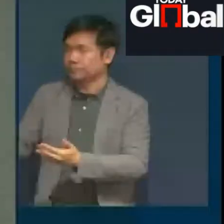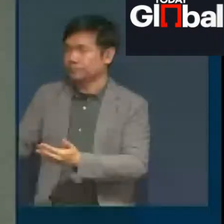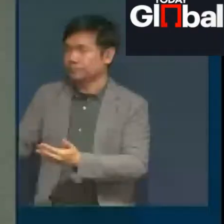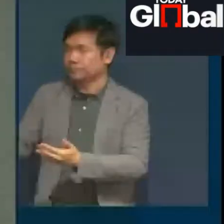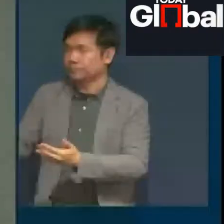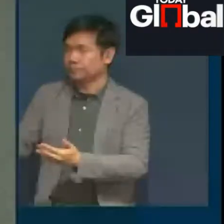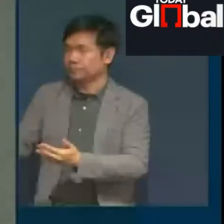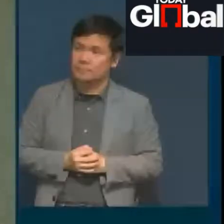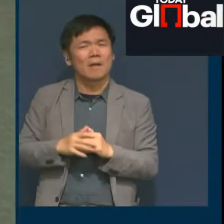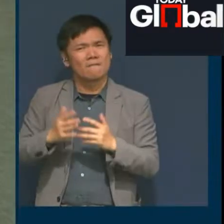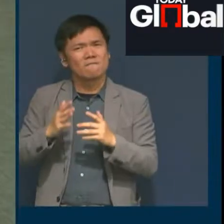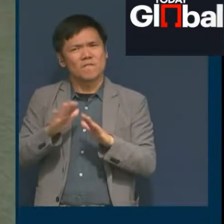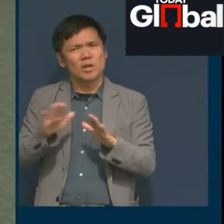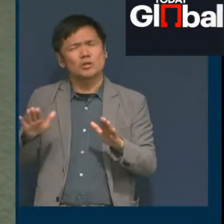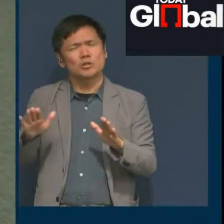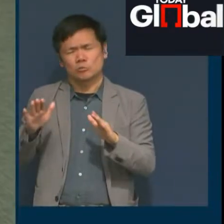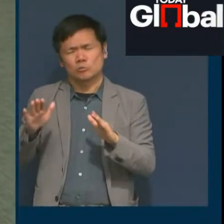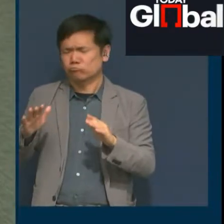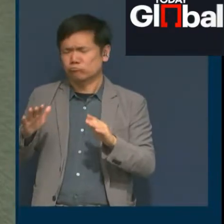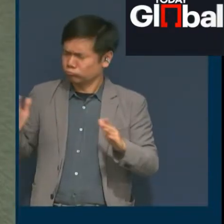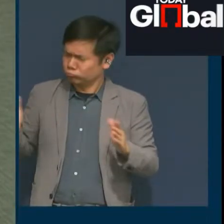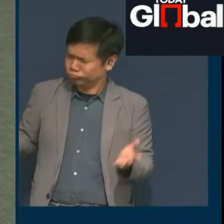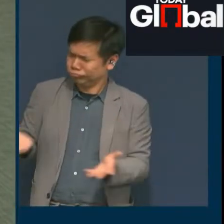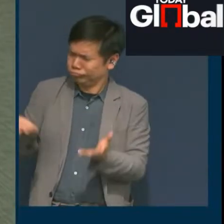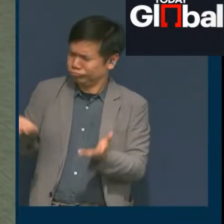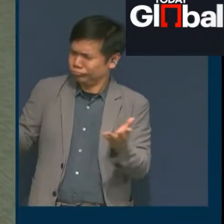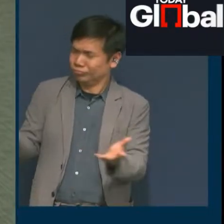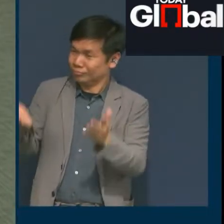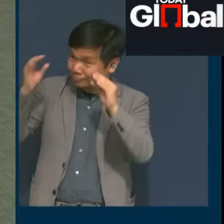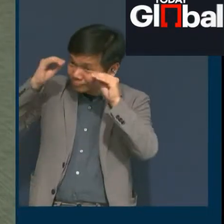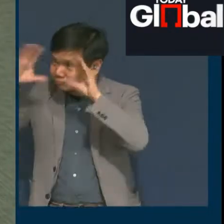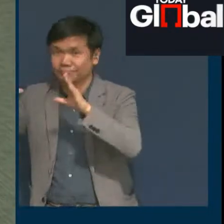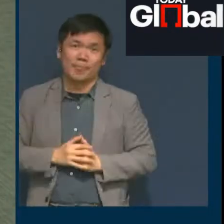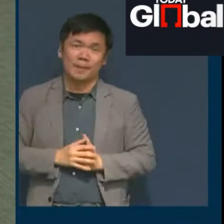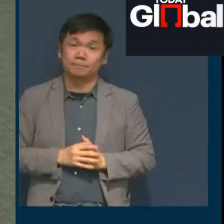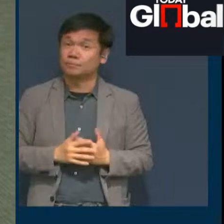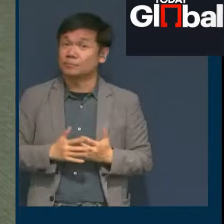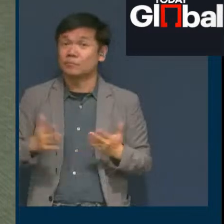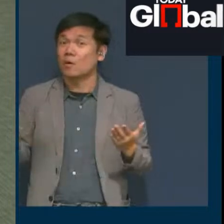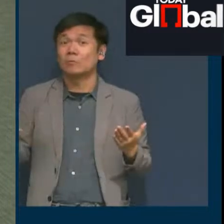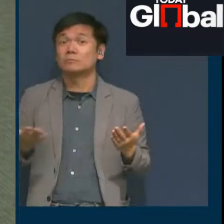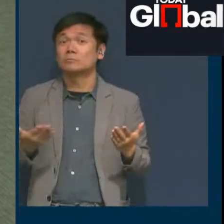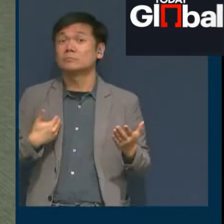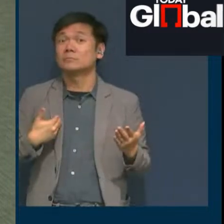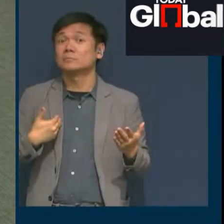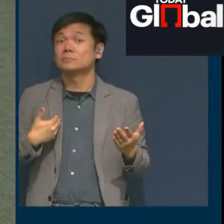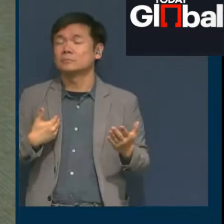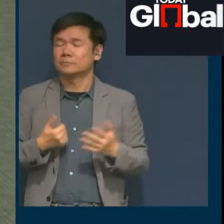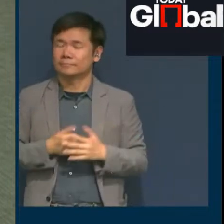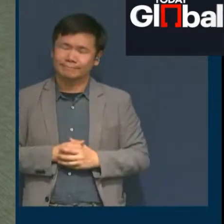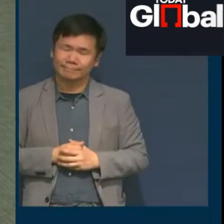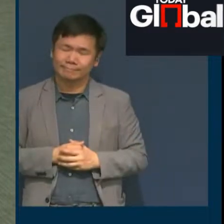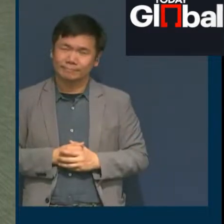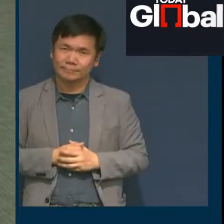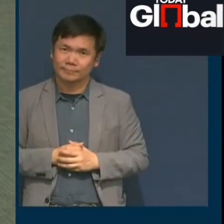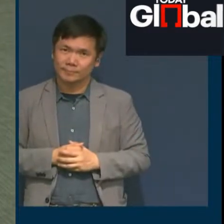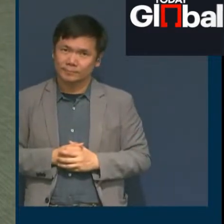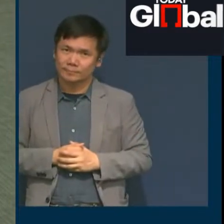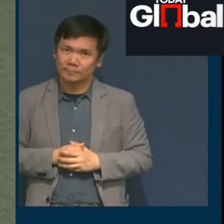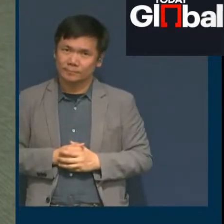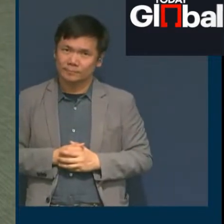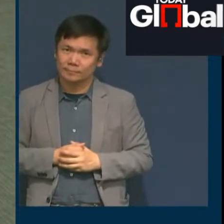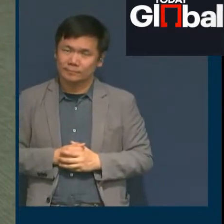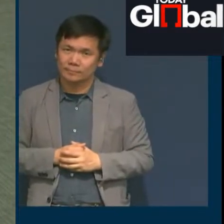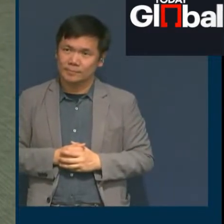to awareness raising, we have carried out public awareness campaigns, and all of this contributed to improving the